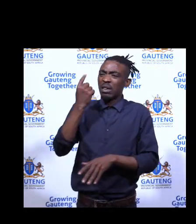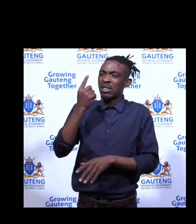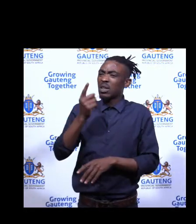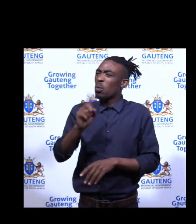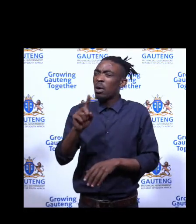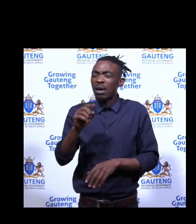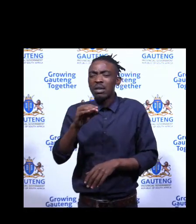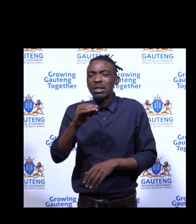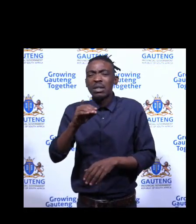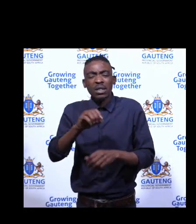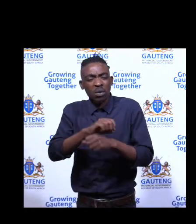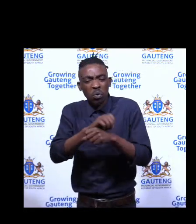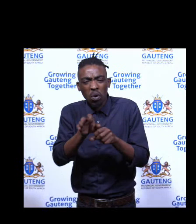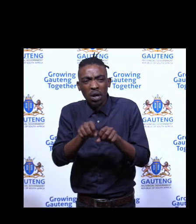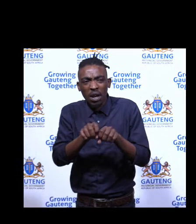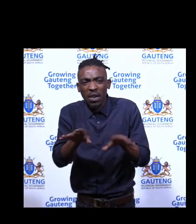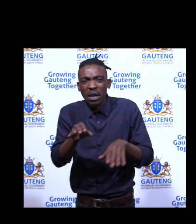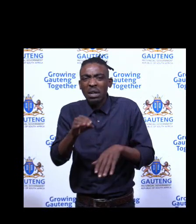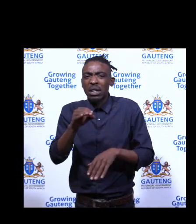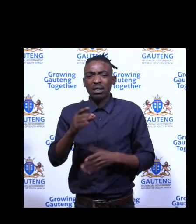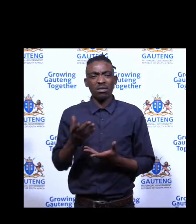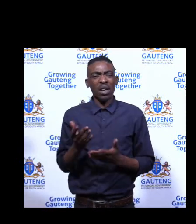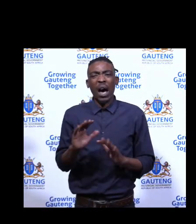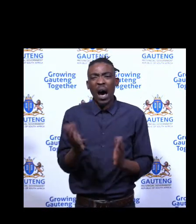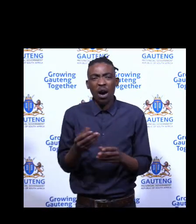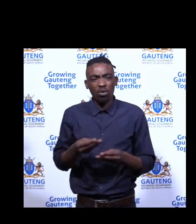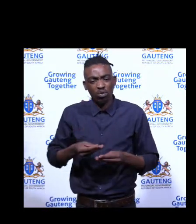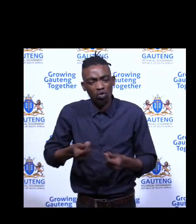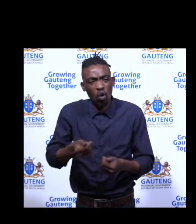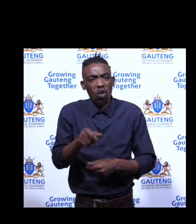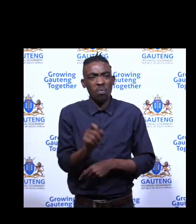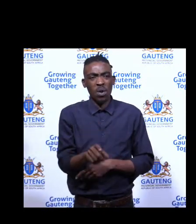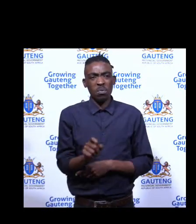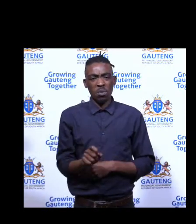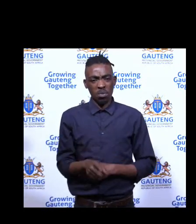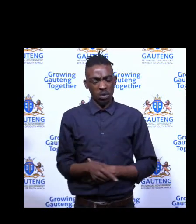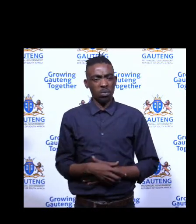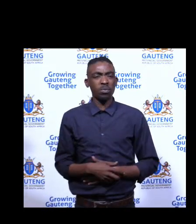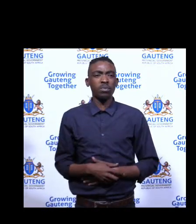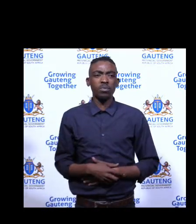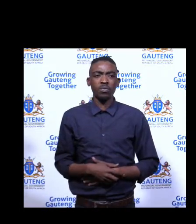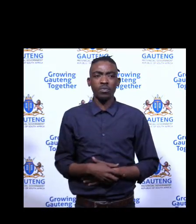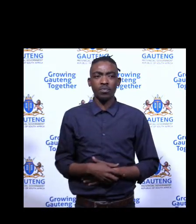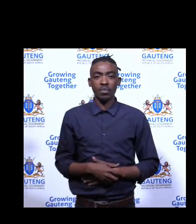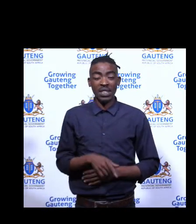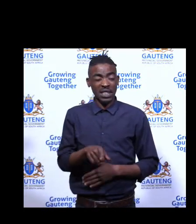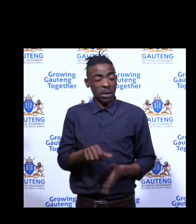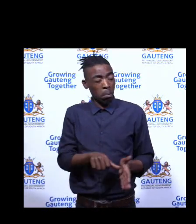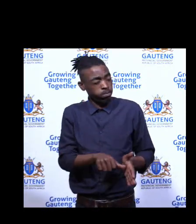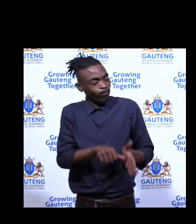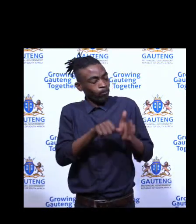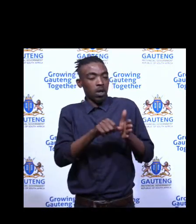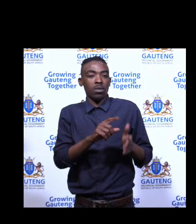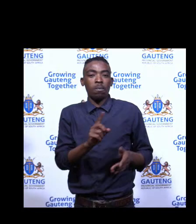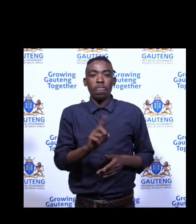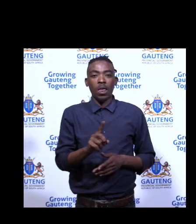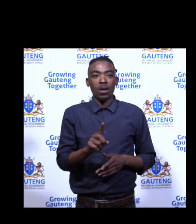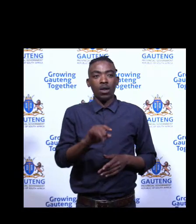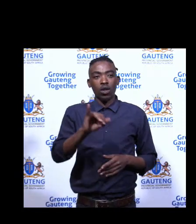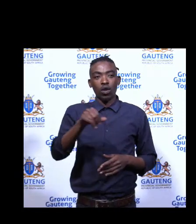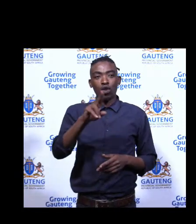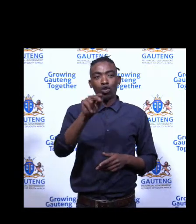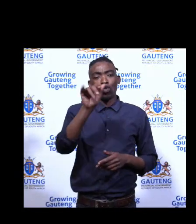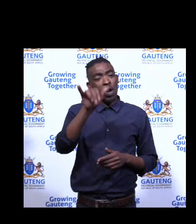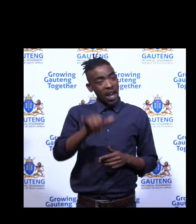call, that's what we refer to when we say recalibration. Now the most important data set for us is July data,